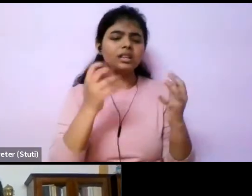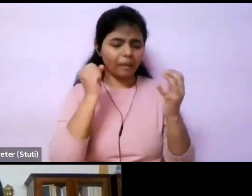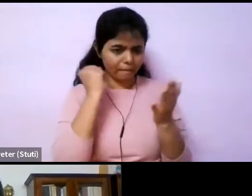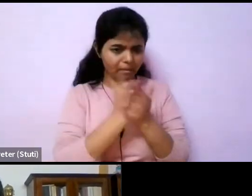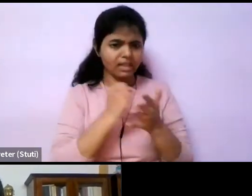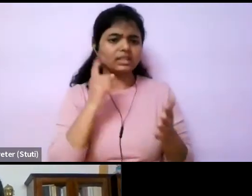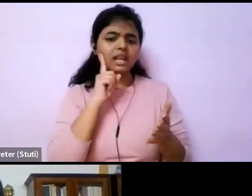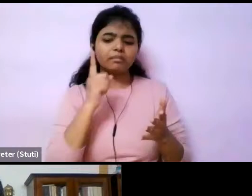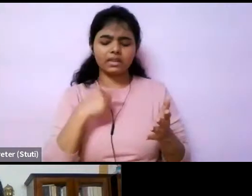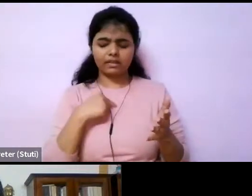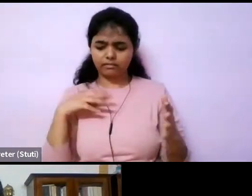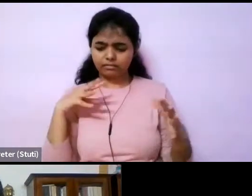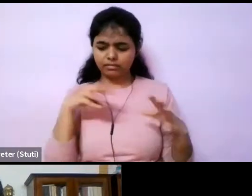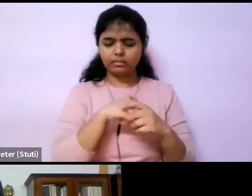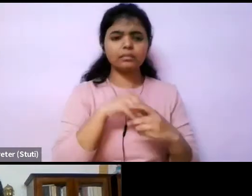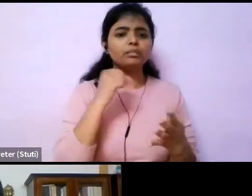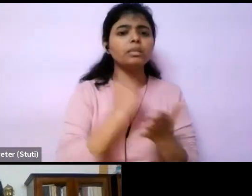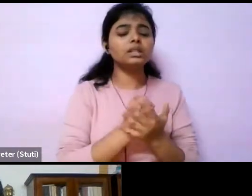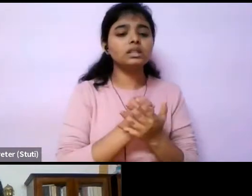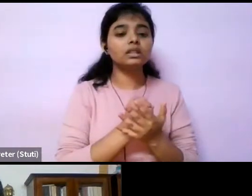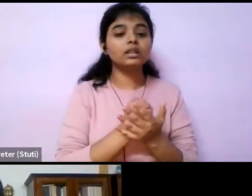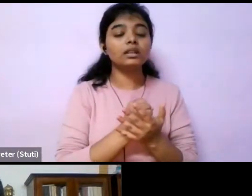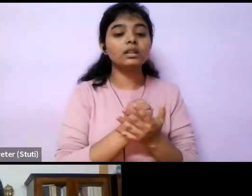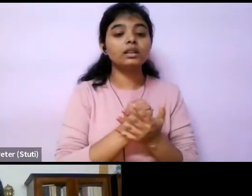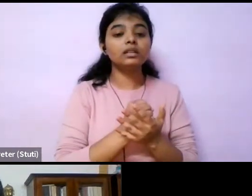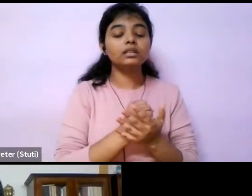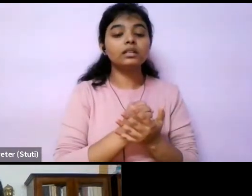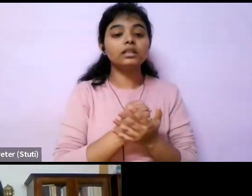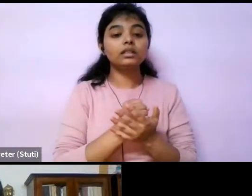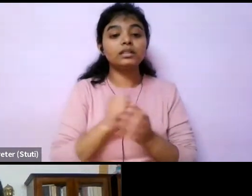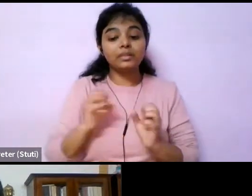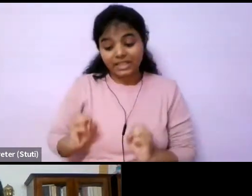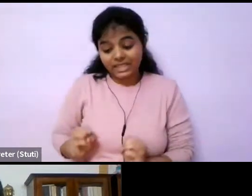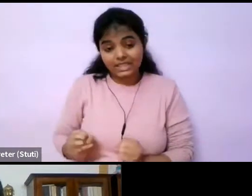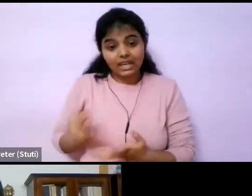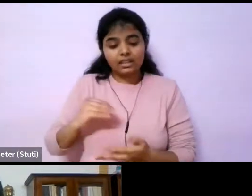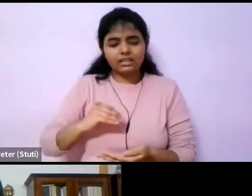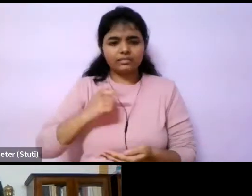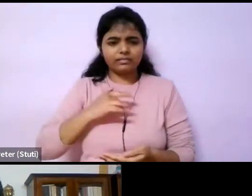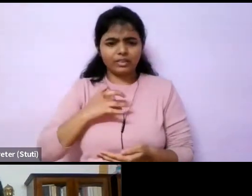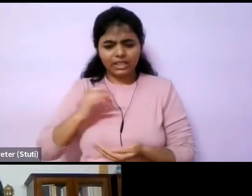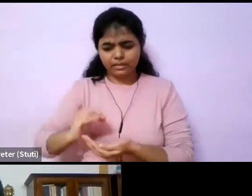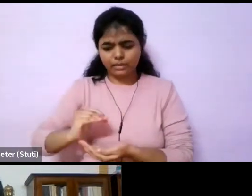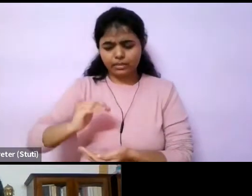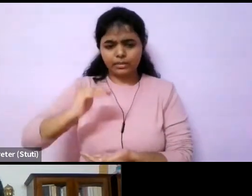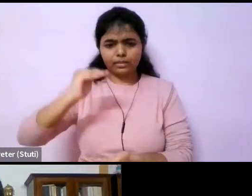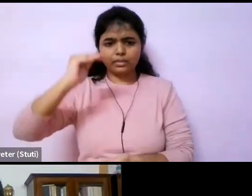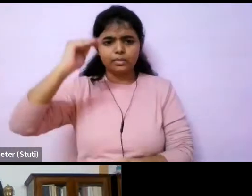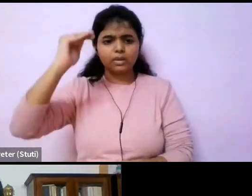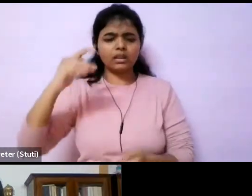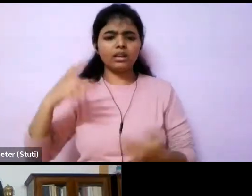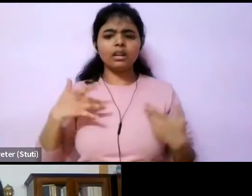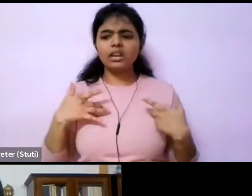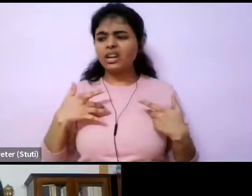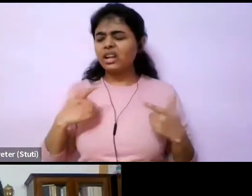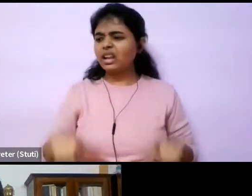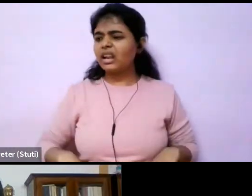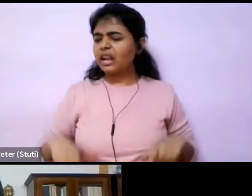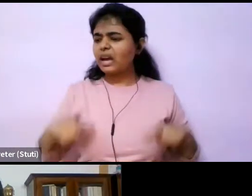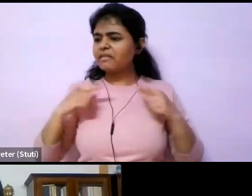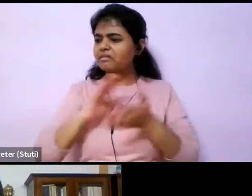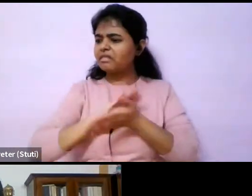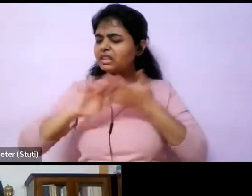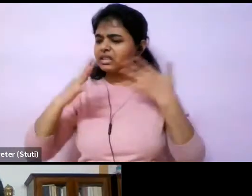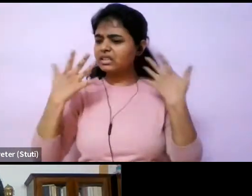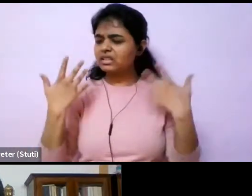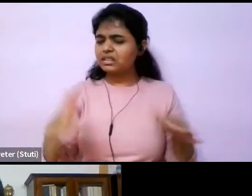and he heals from his initial feeling that his life is ending, or he does